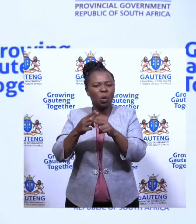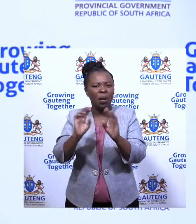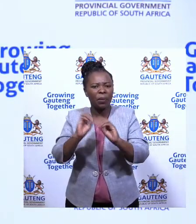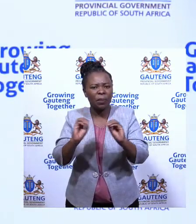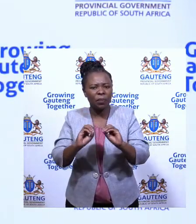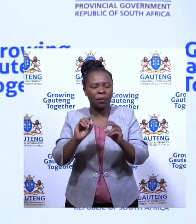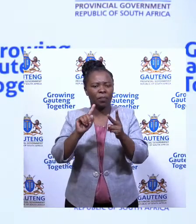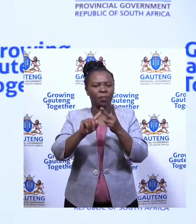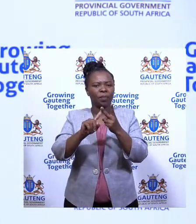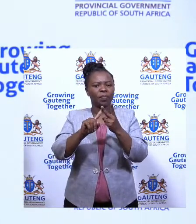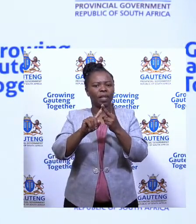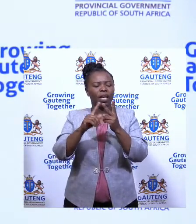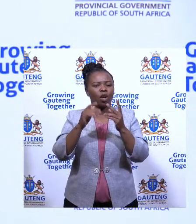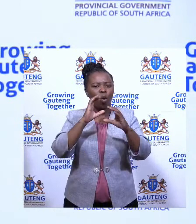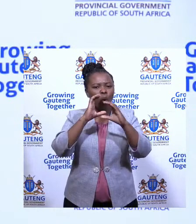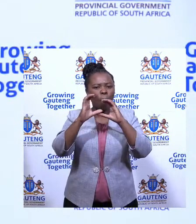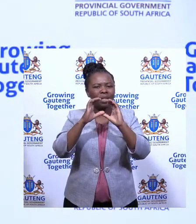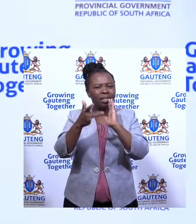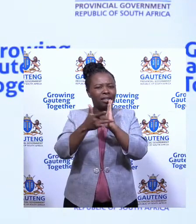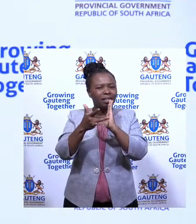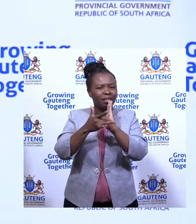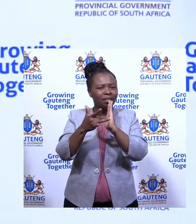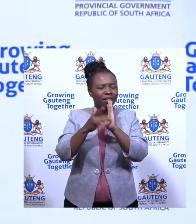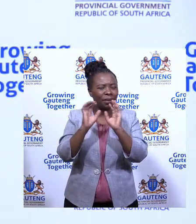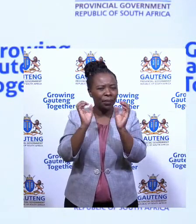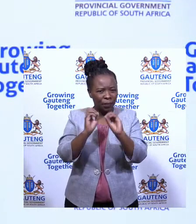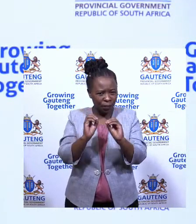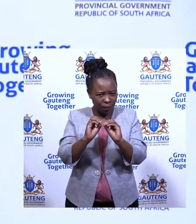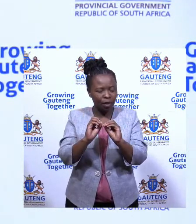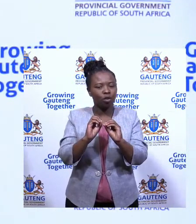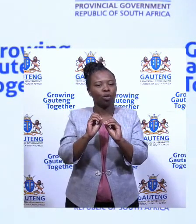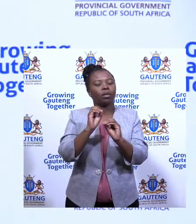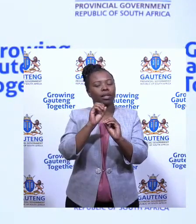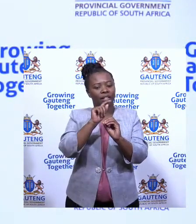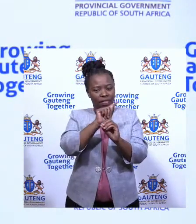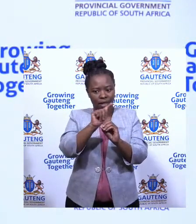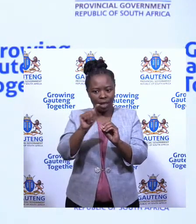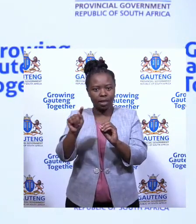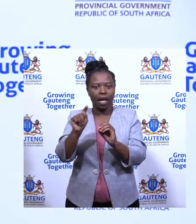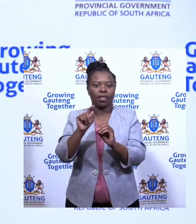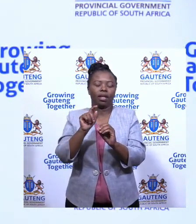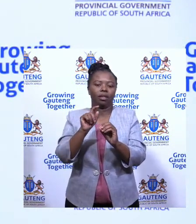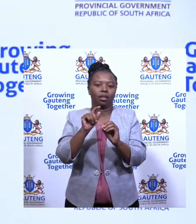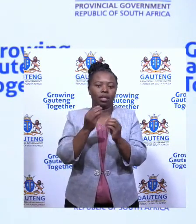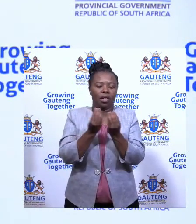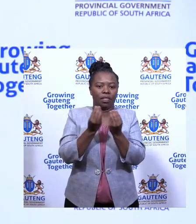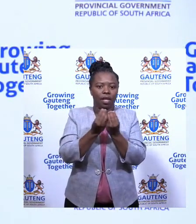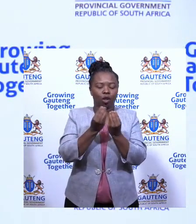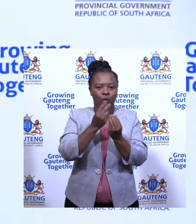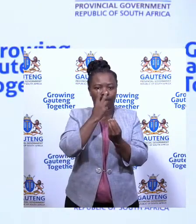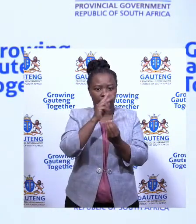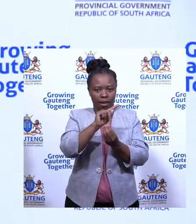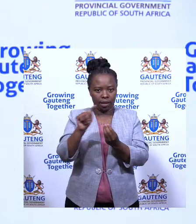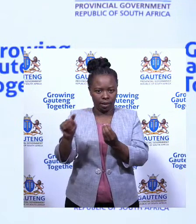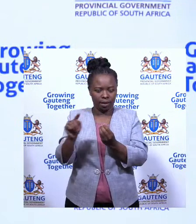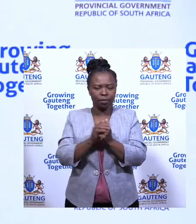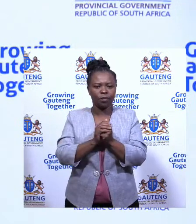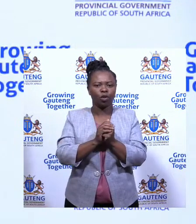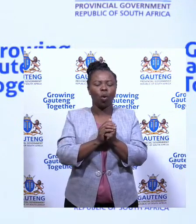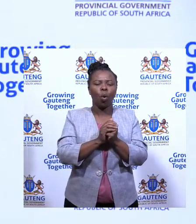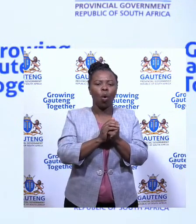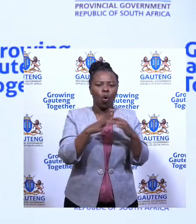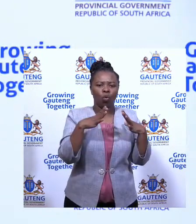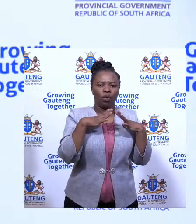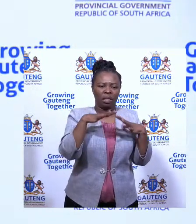electronic communication amongst a range of other factors. So here the map does show you that suburban, richer northern